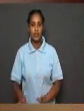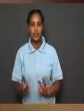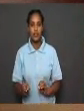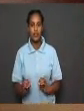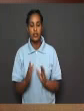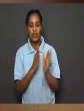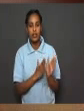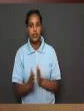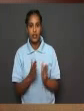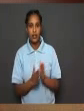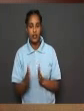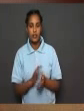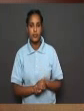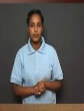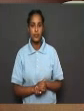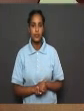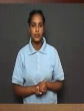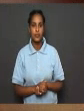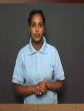Students, let's get ready.